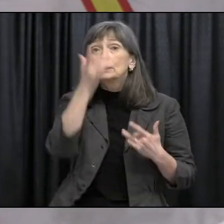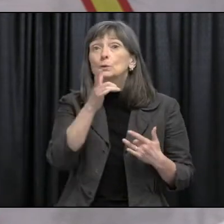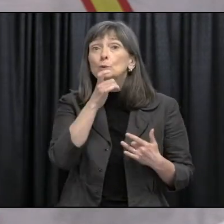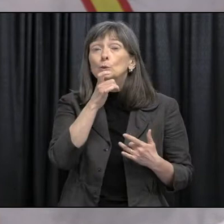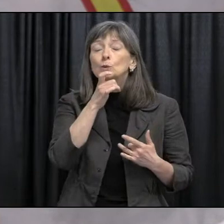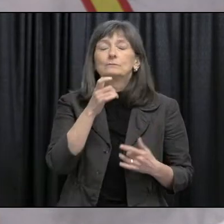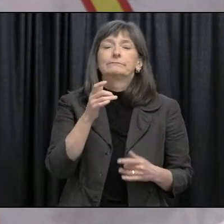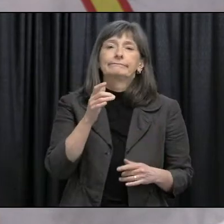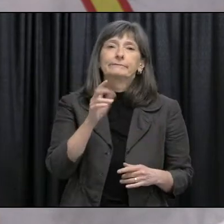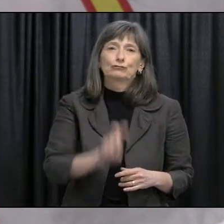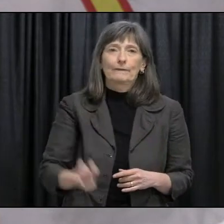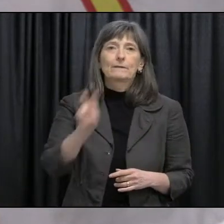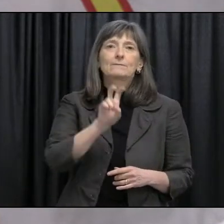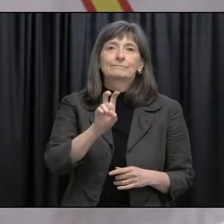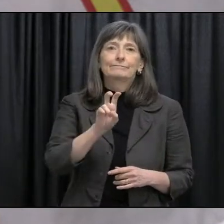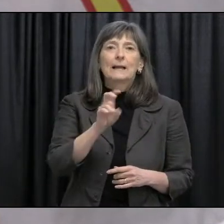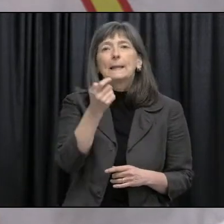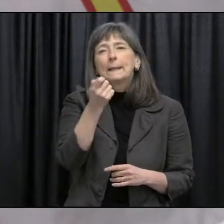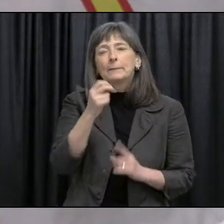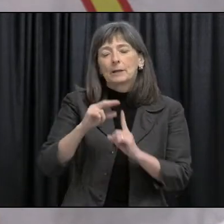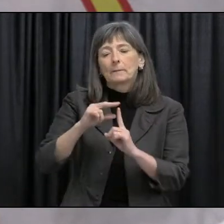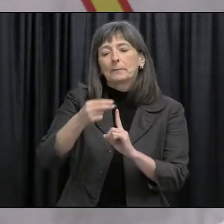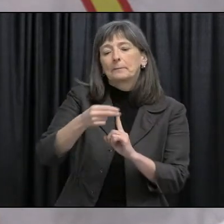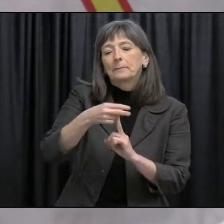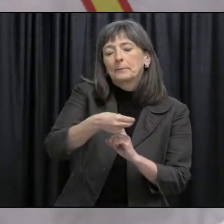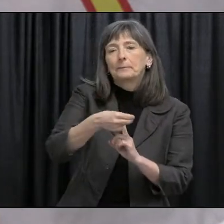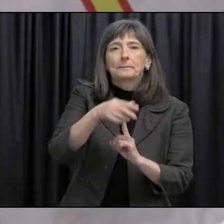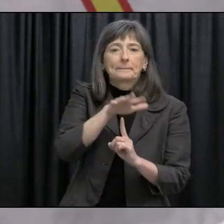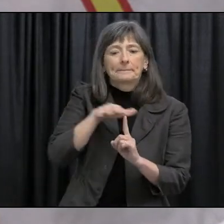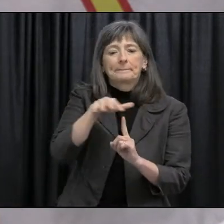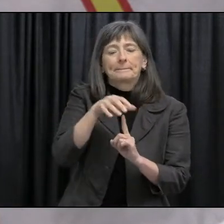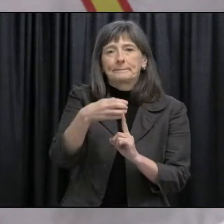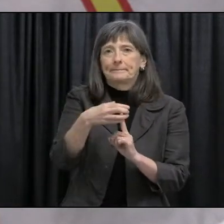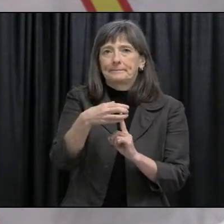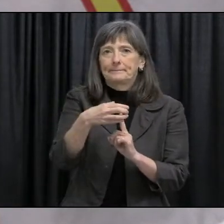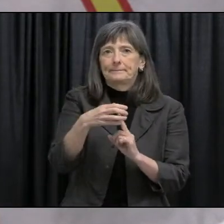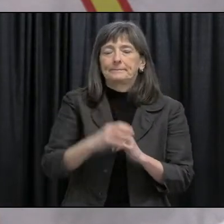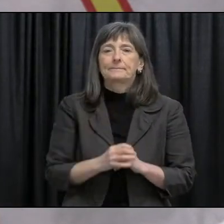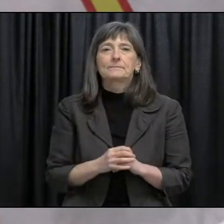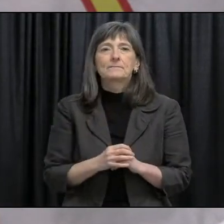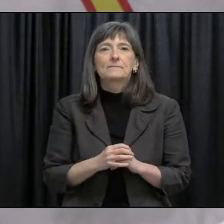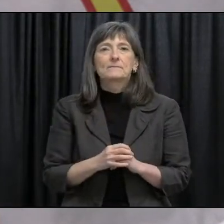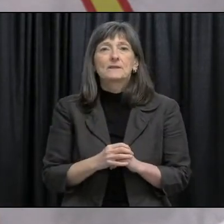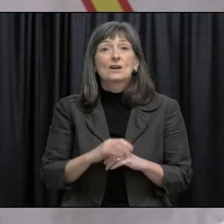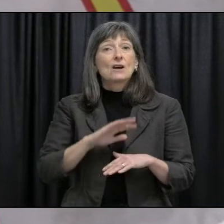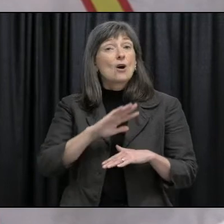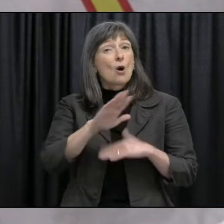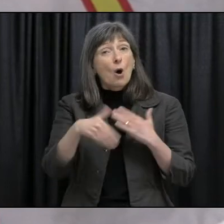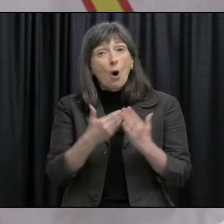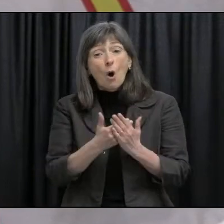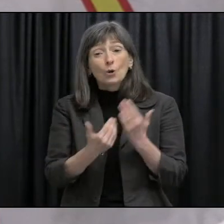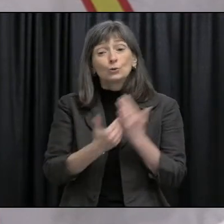spread to contacts. At this point, we are treating all new cases as variants of concern.